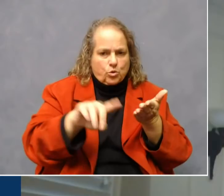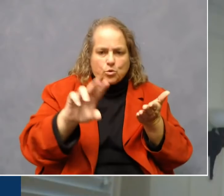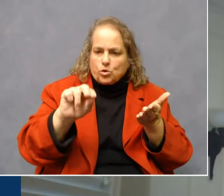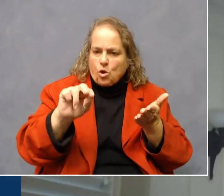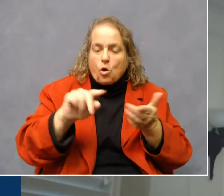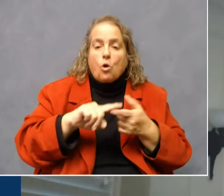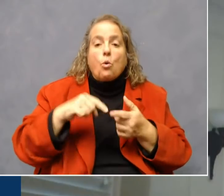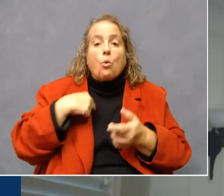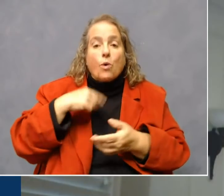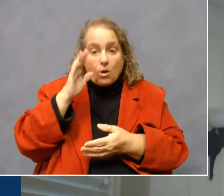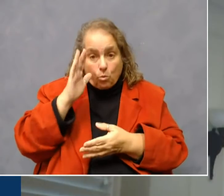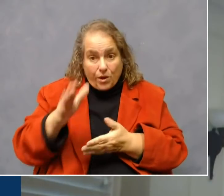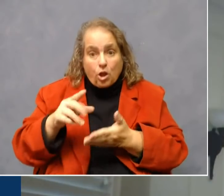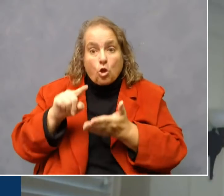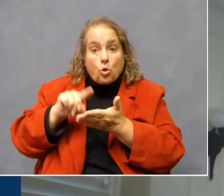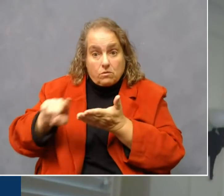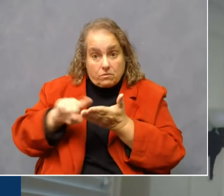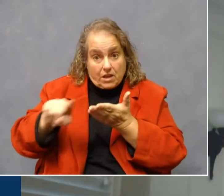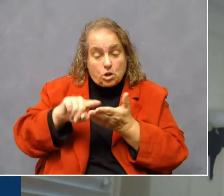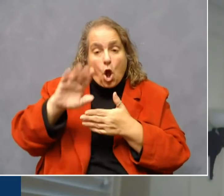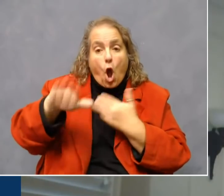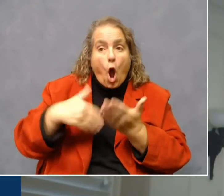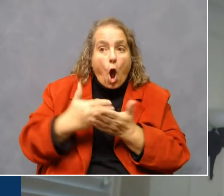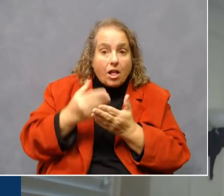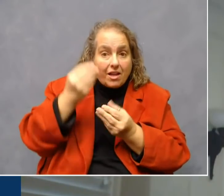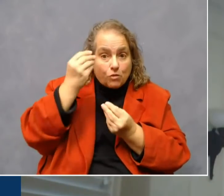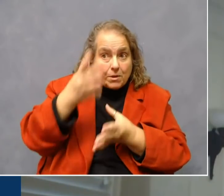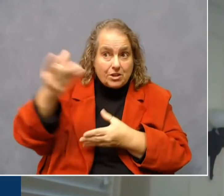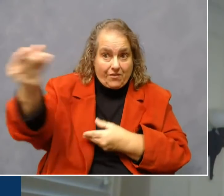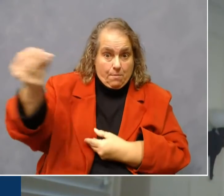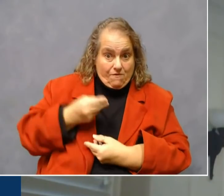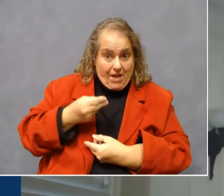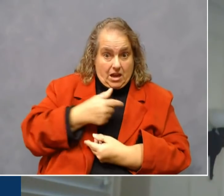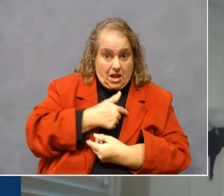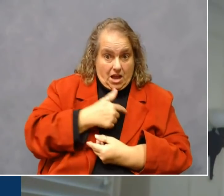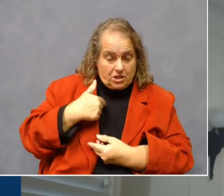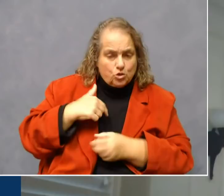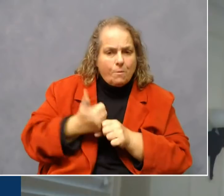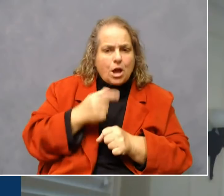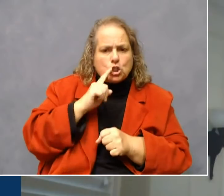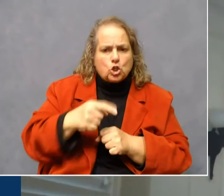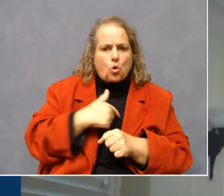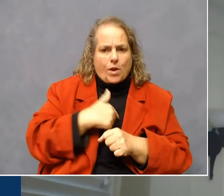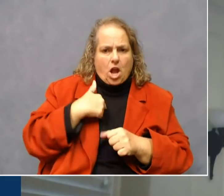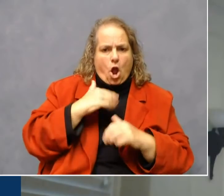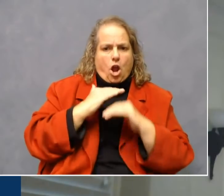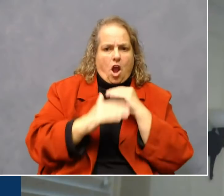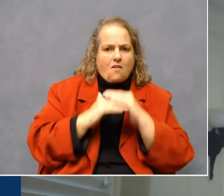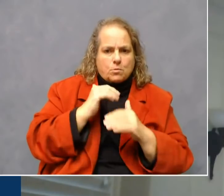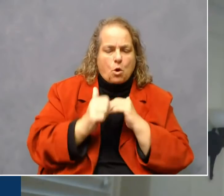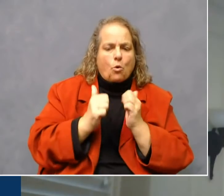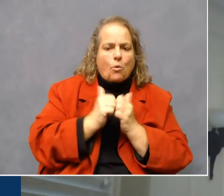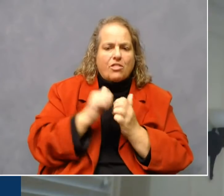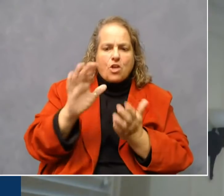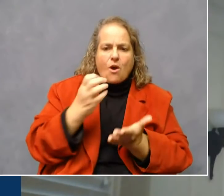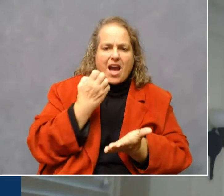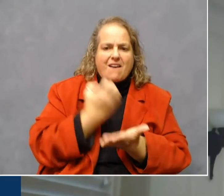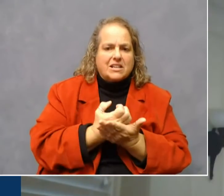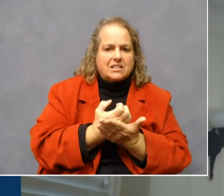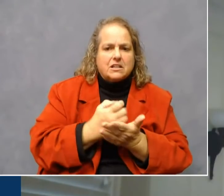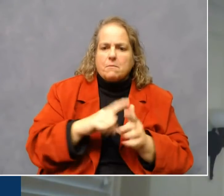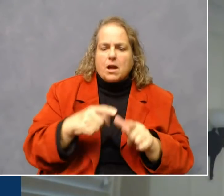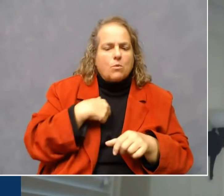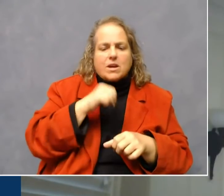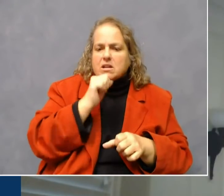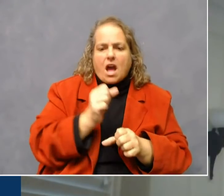are provided and make sure we're comfortable with the evidence that's provided and the conclusions drawn from it. We're not creating a separate or